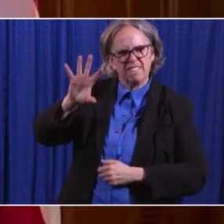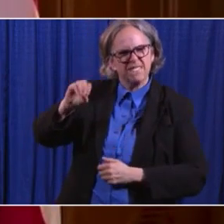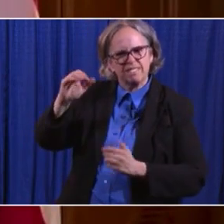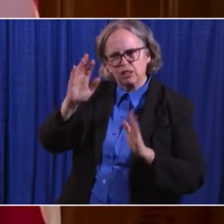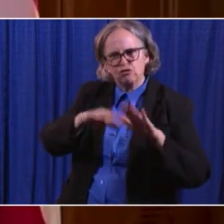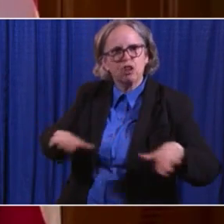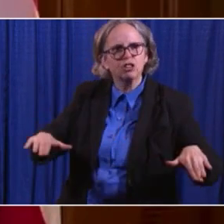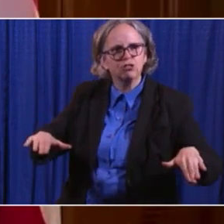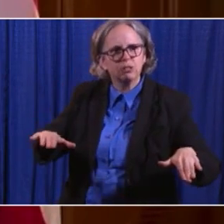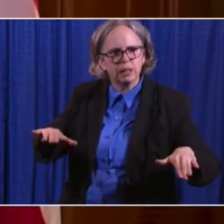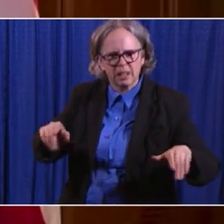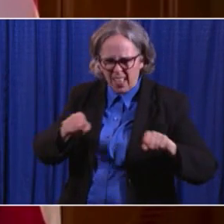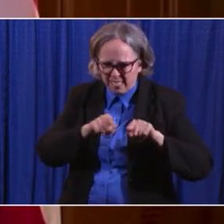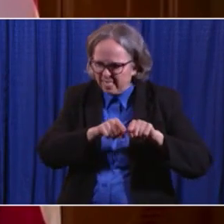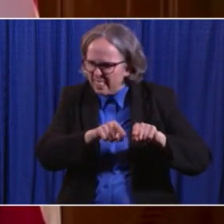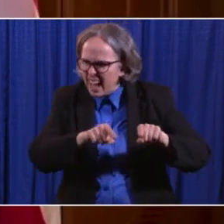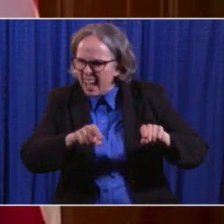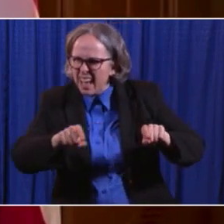who have incredibly